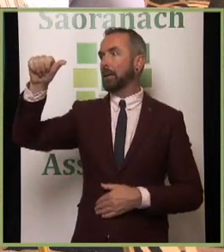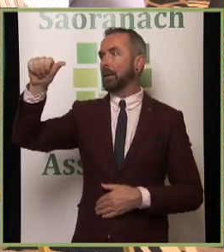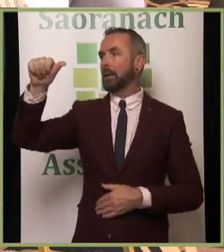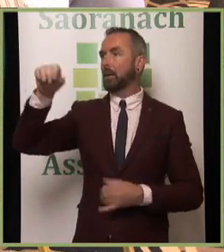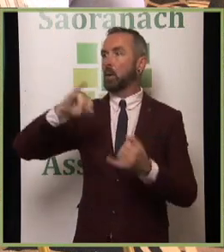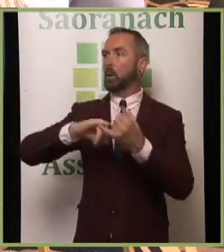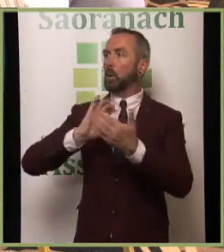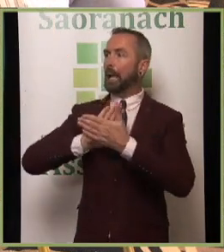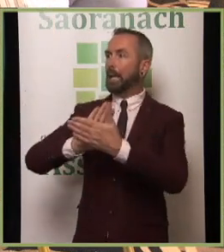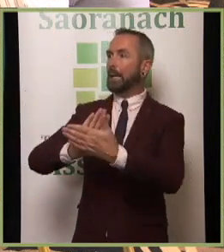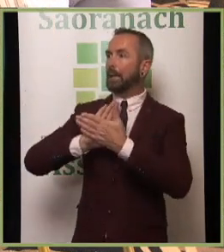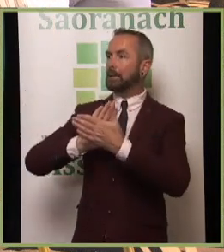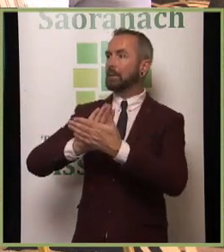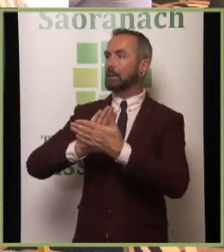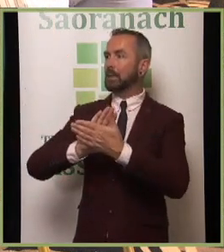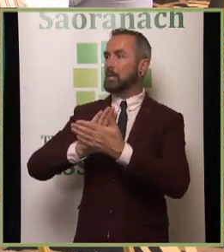And all those against?